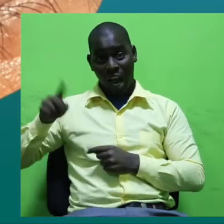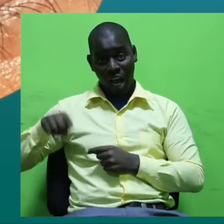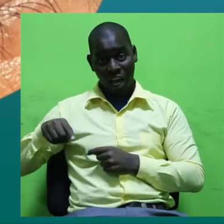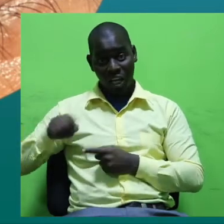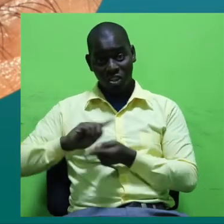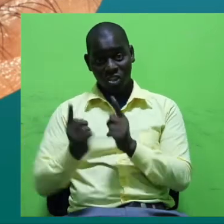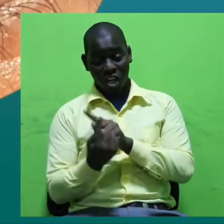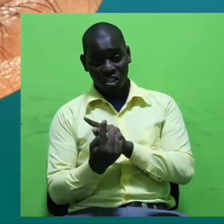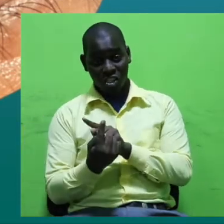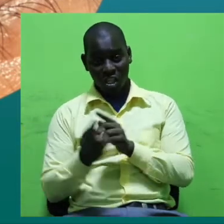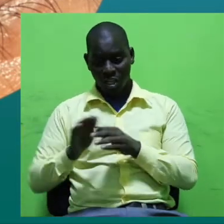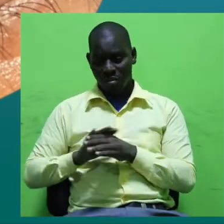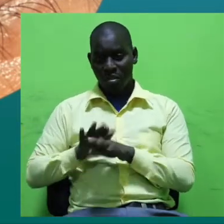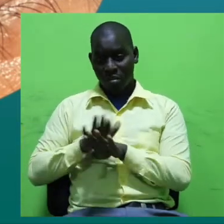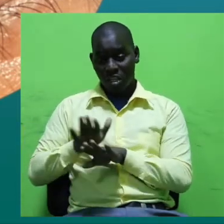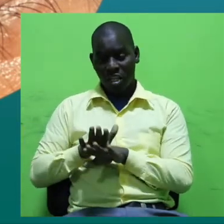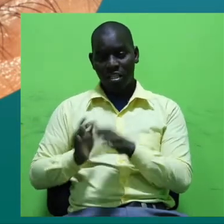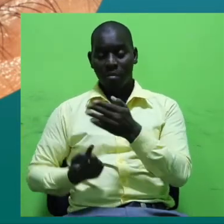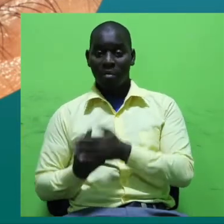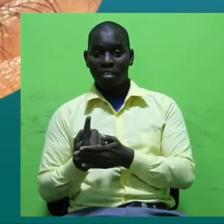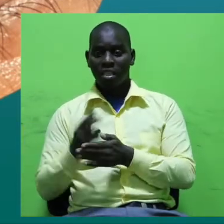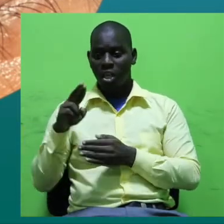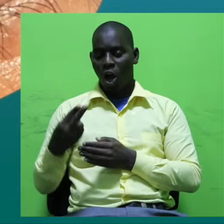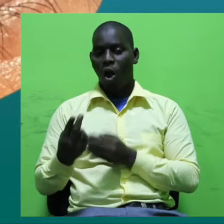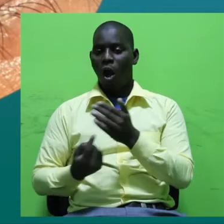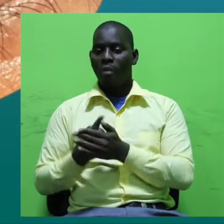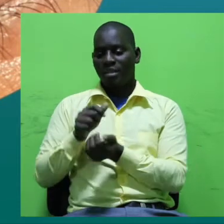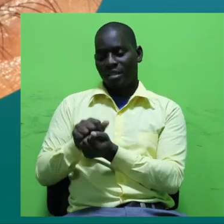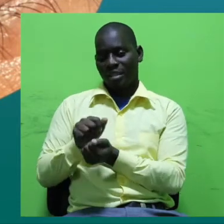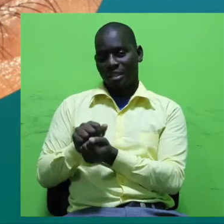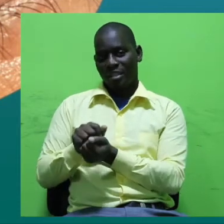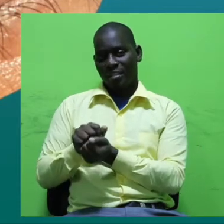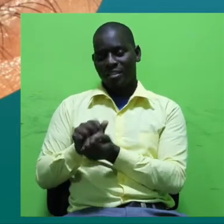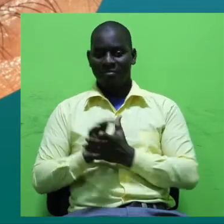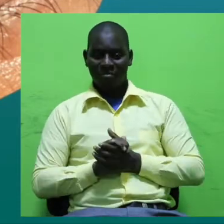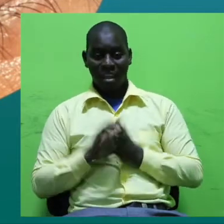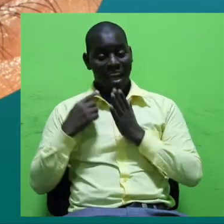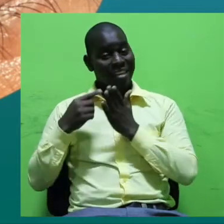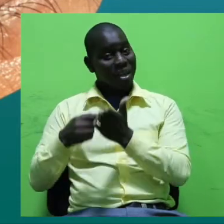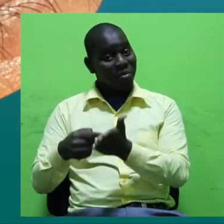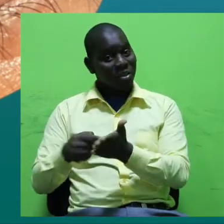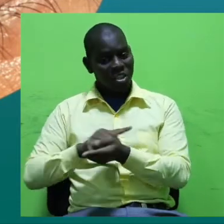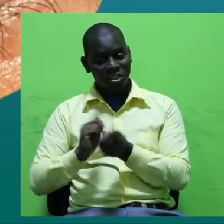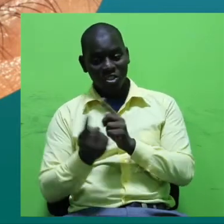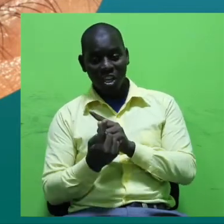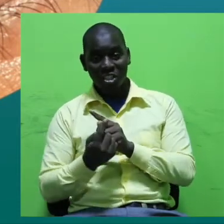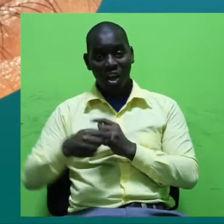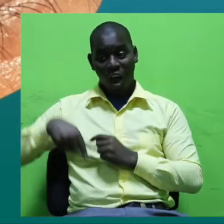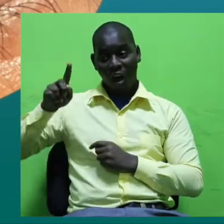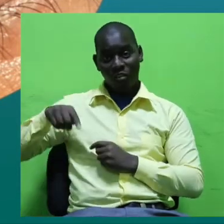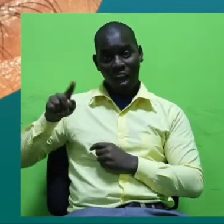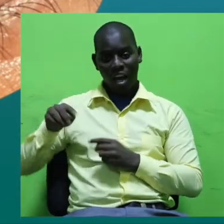suggest the presence or absence of something. Example, changing of color used to confirm